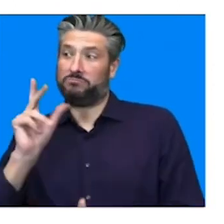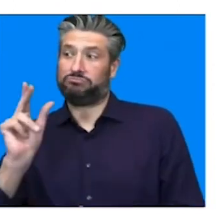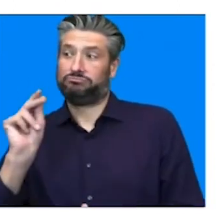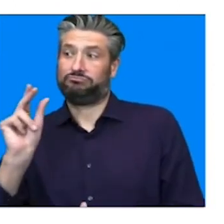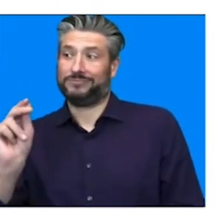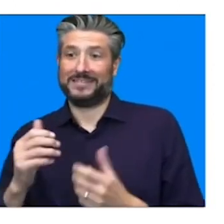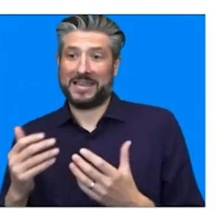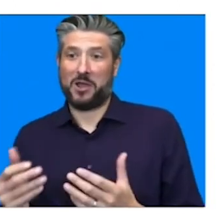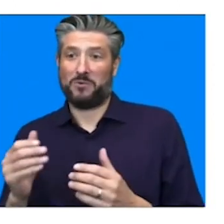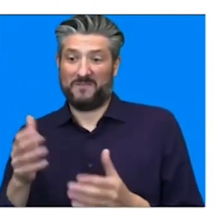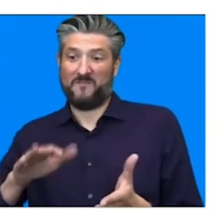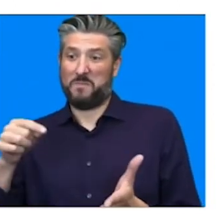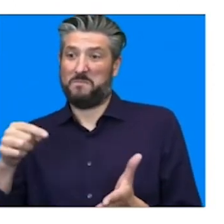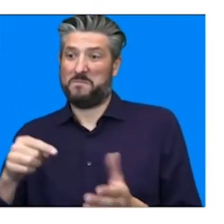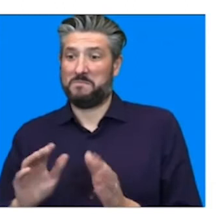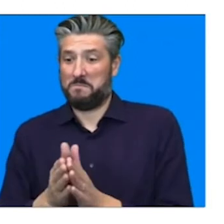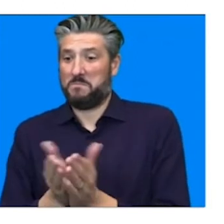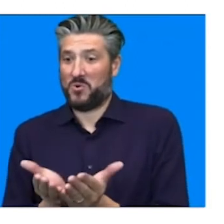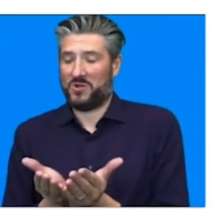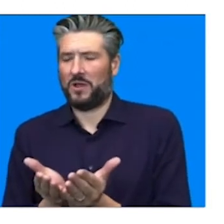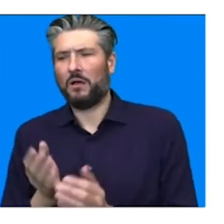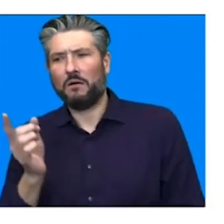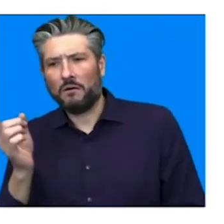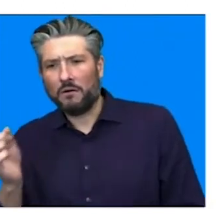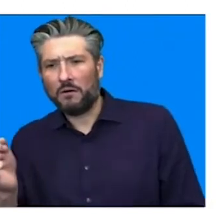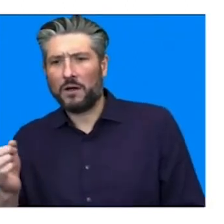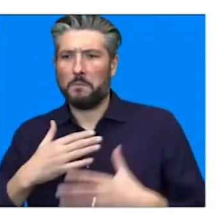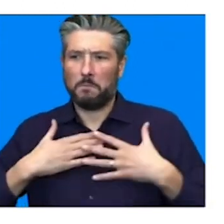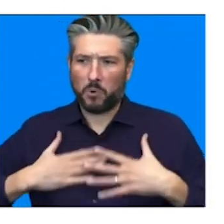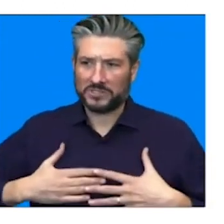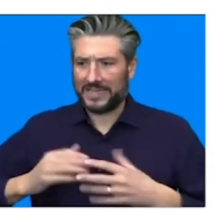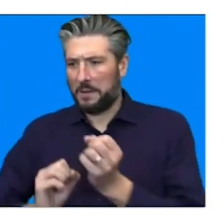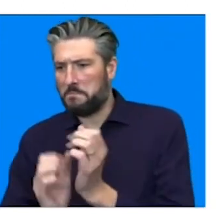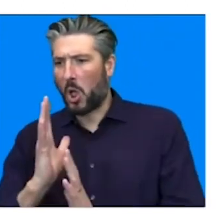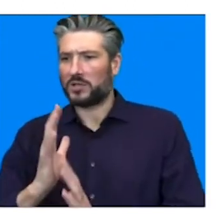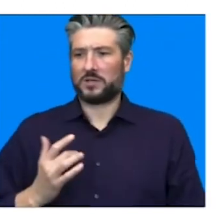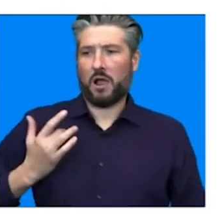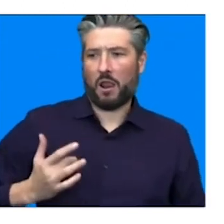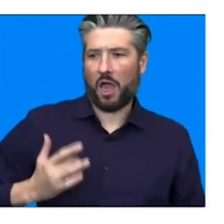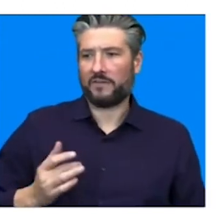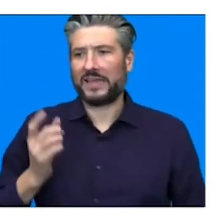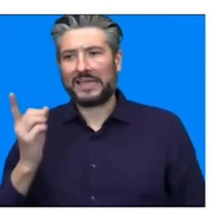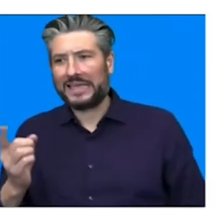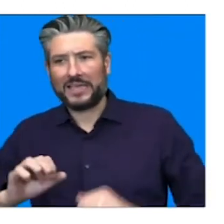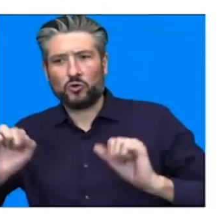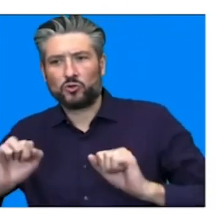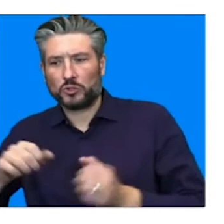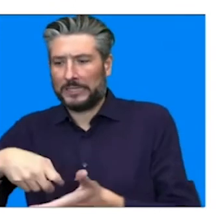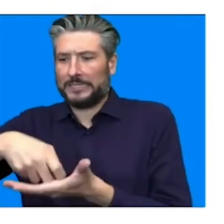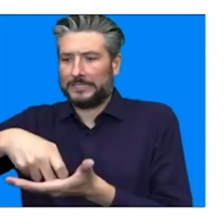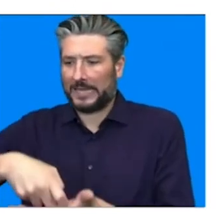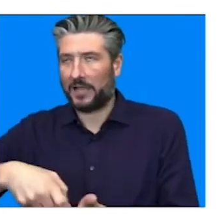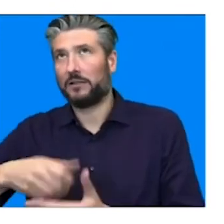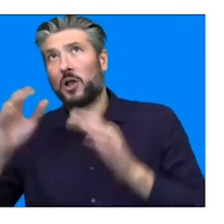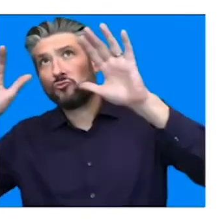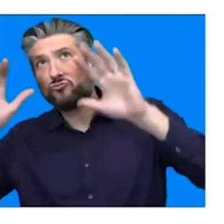tongue torn out with pincers, and his body burned alive because he had not kneeled down in the rain to do honour to a dirty procession